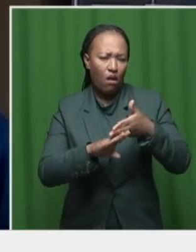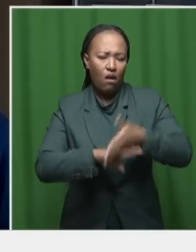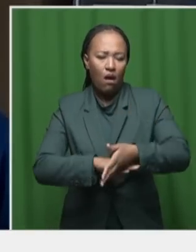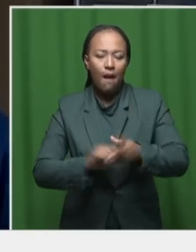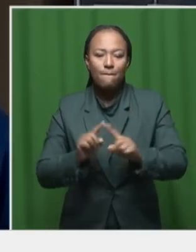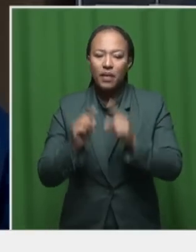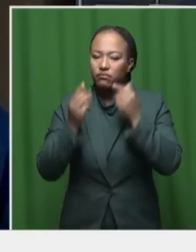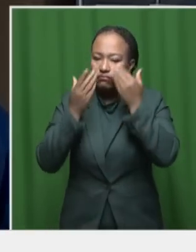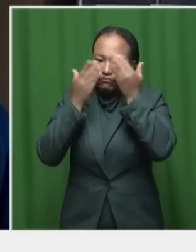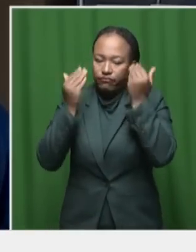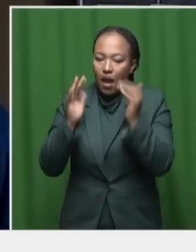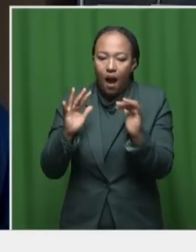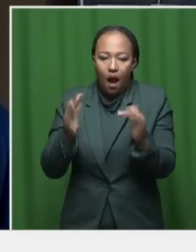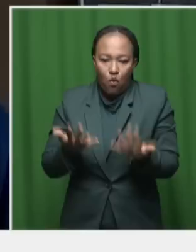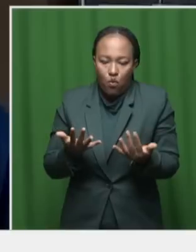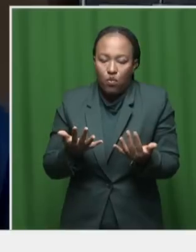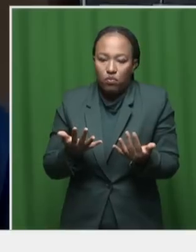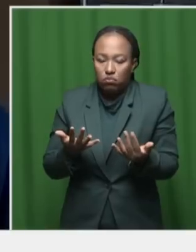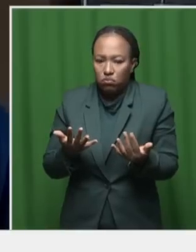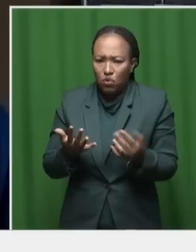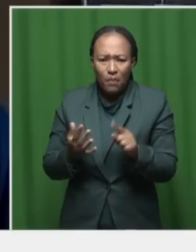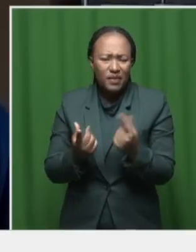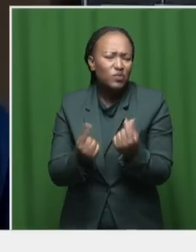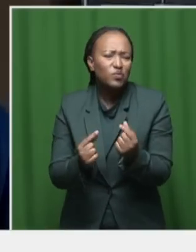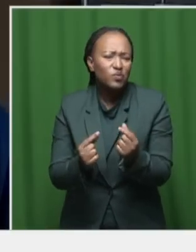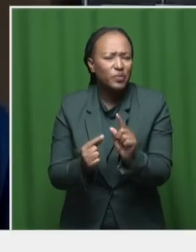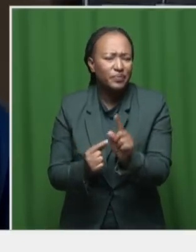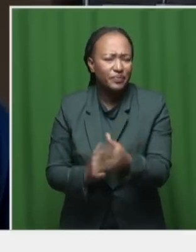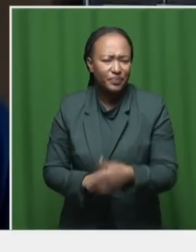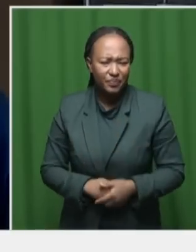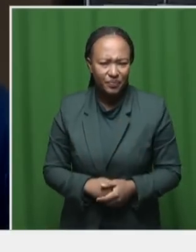it. What should be done?